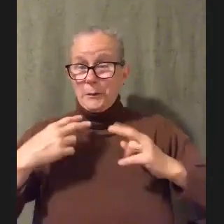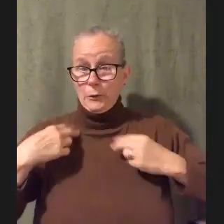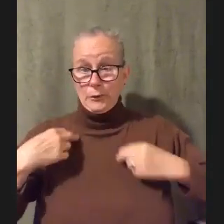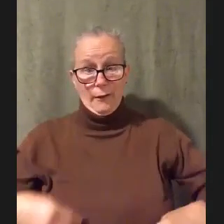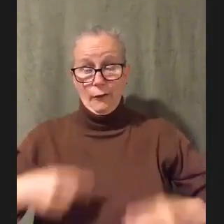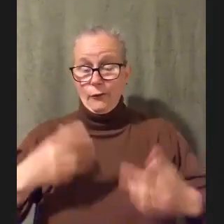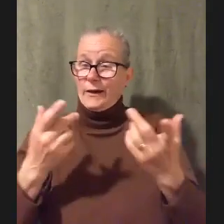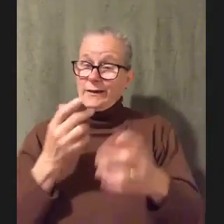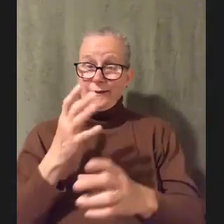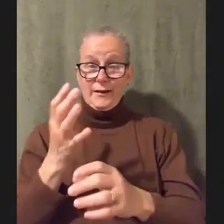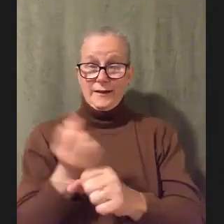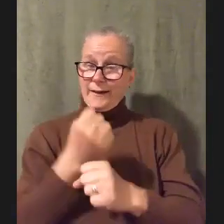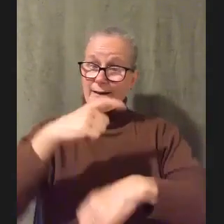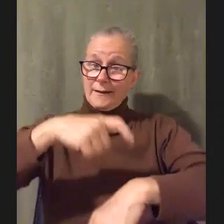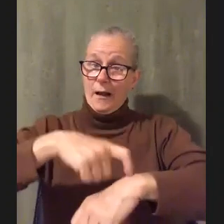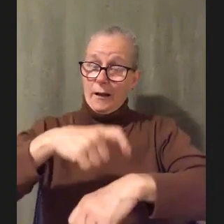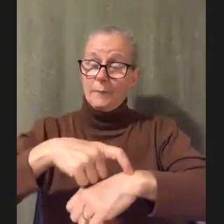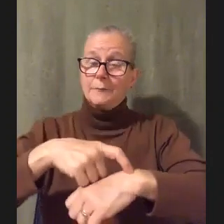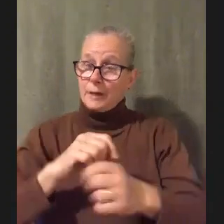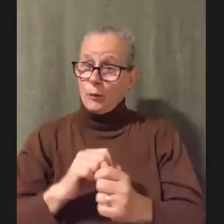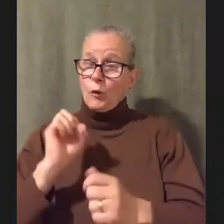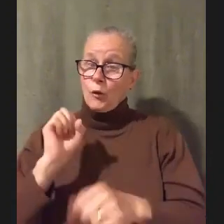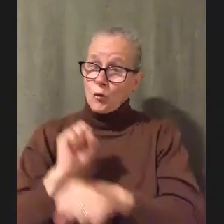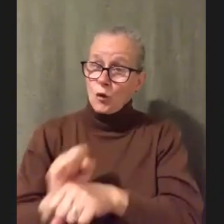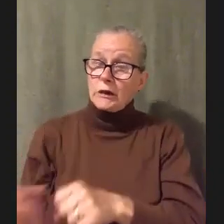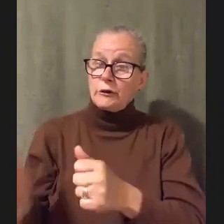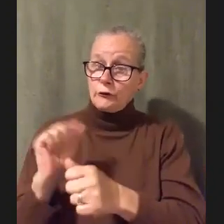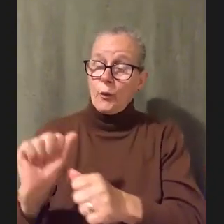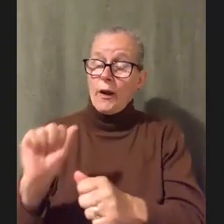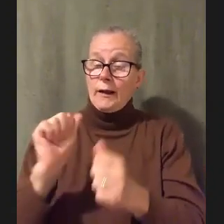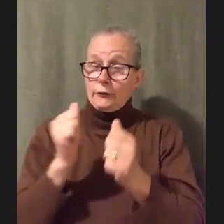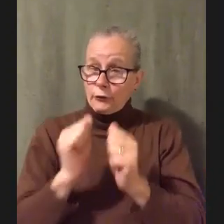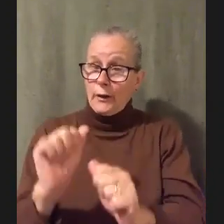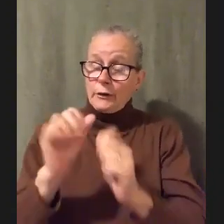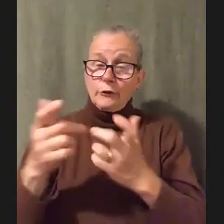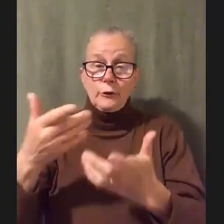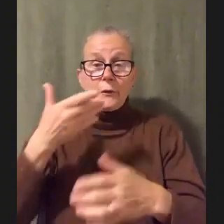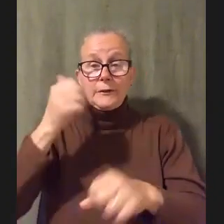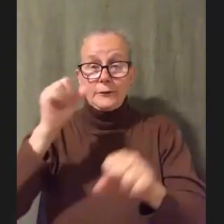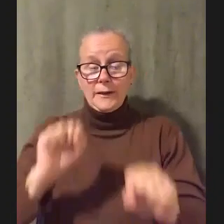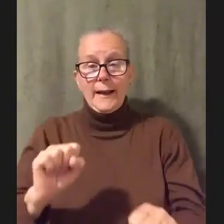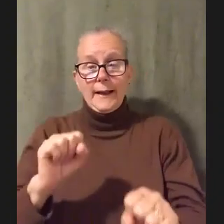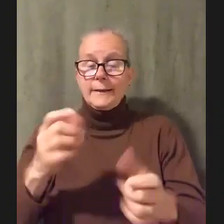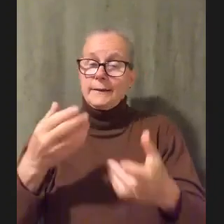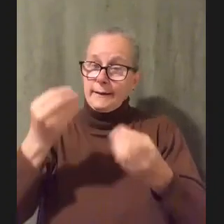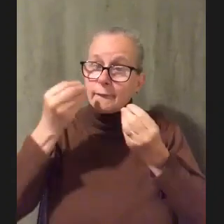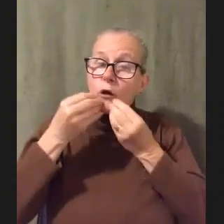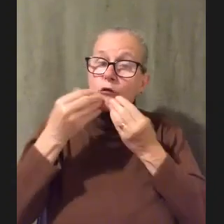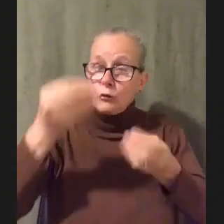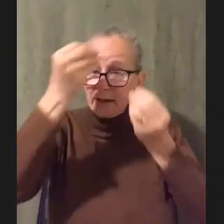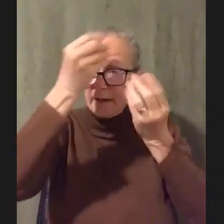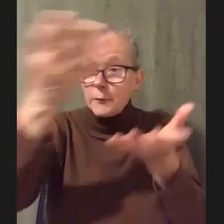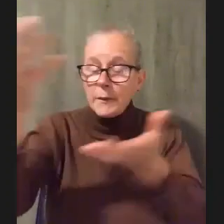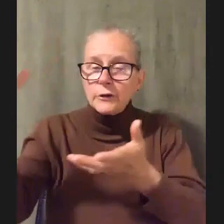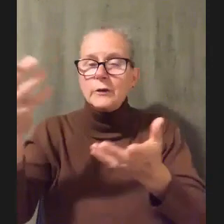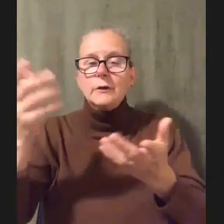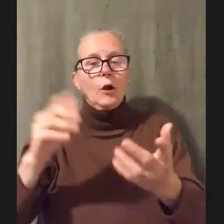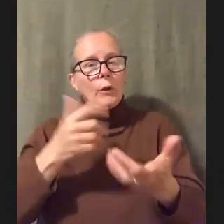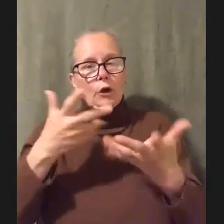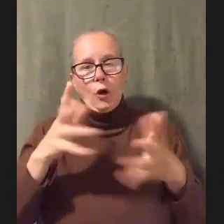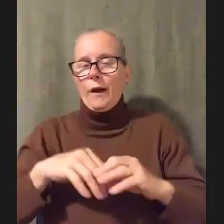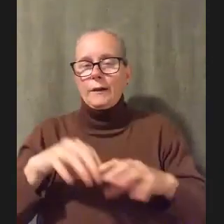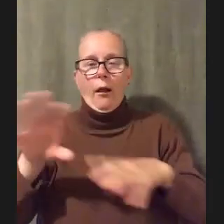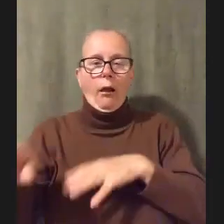we're working to ease back as best we can and provide information. So we've got to not slacken up on our social